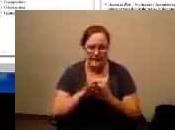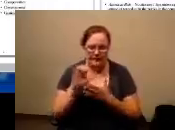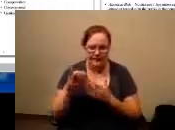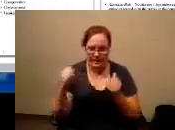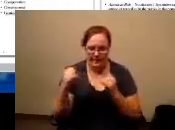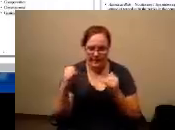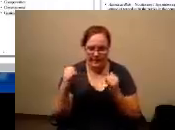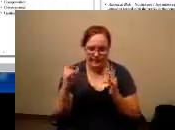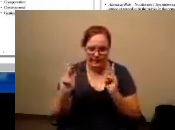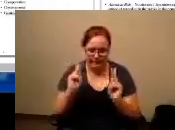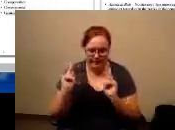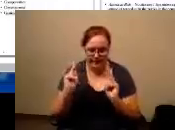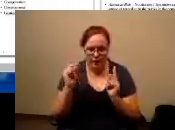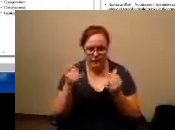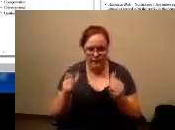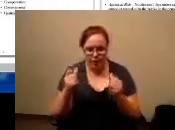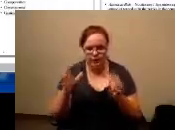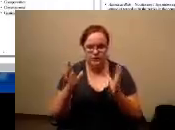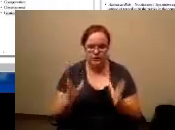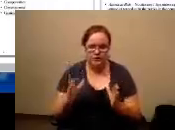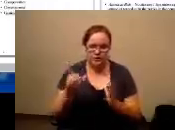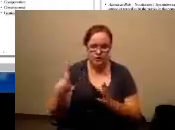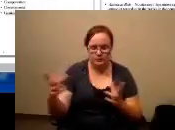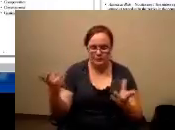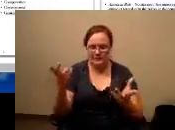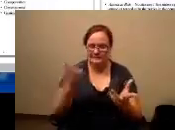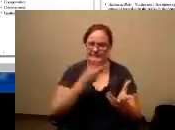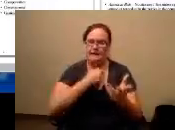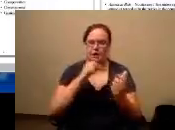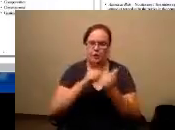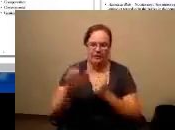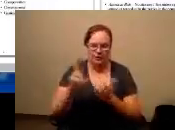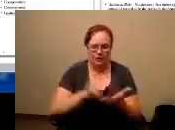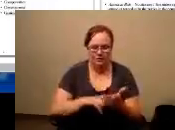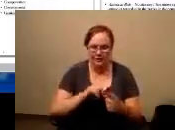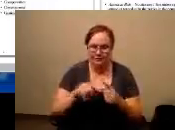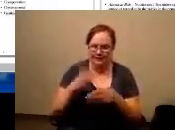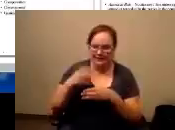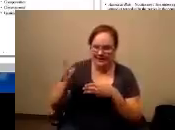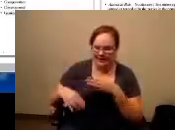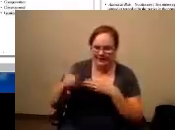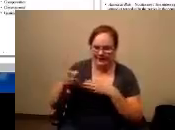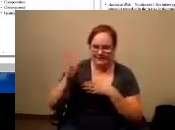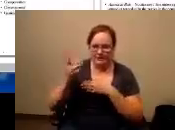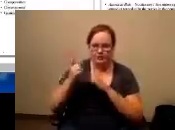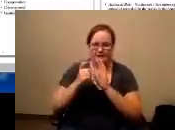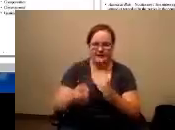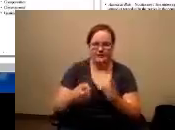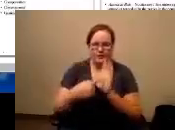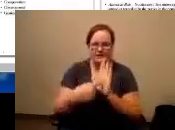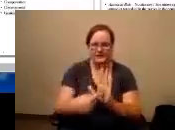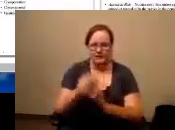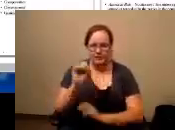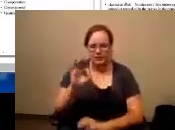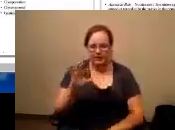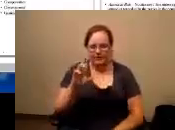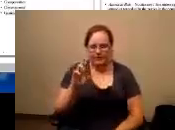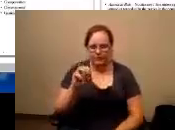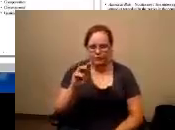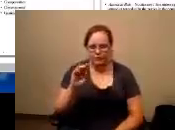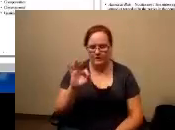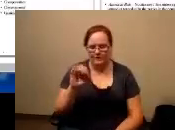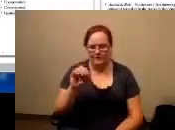their contracts. But at the end of this lecture, I will give you an example of reformation.